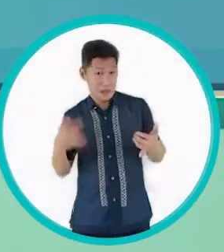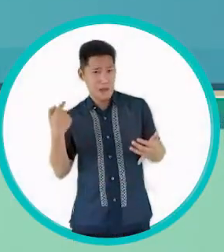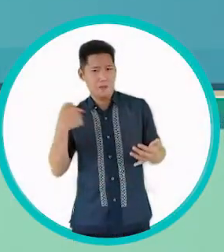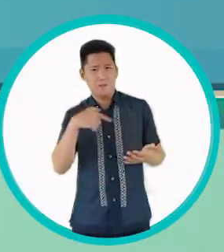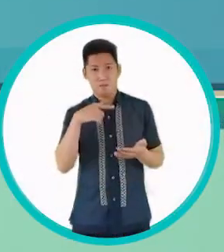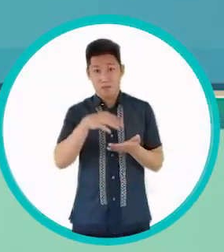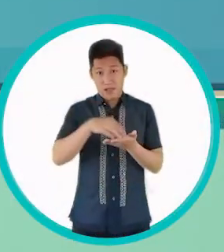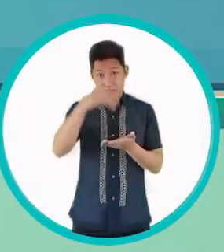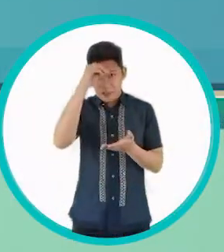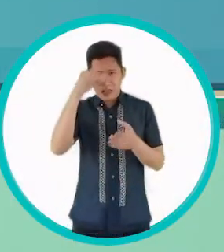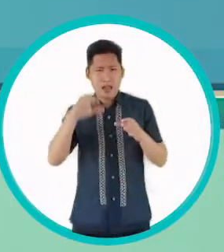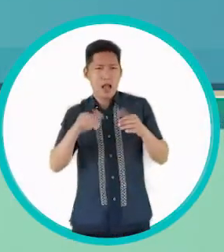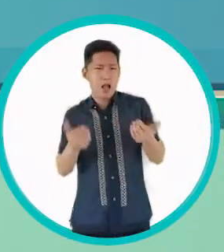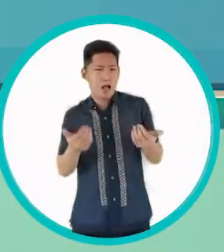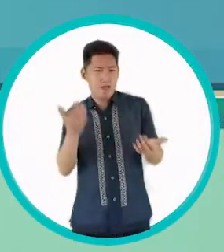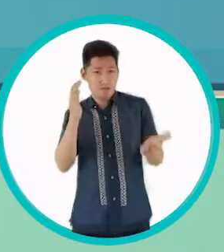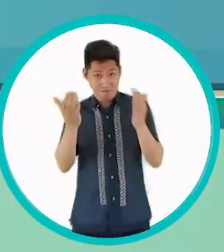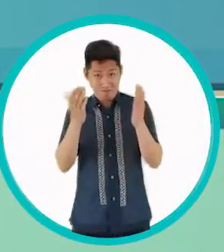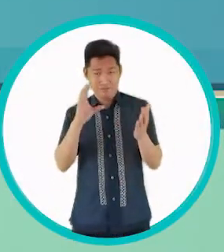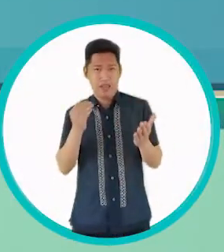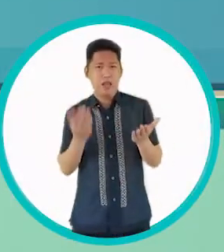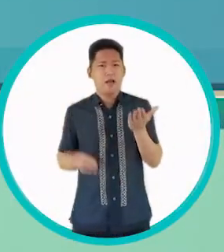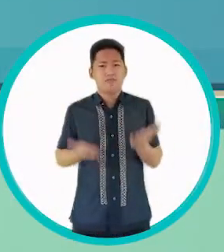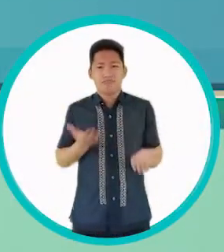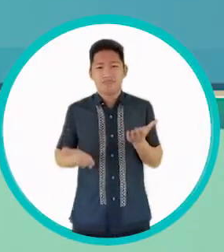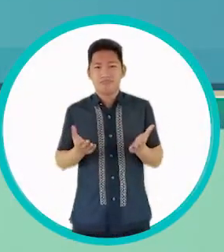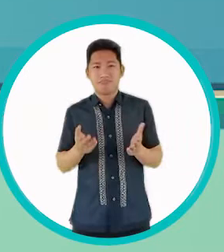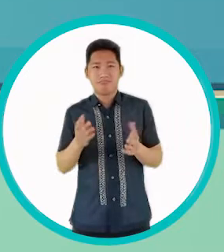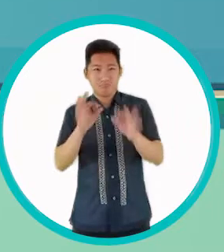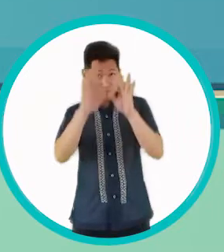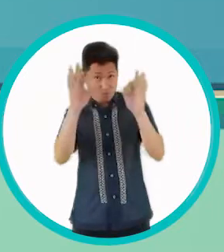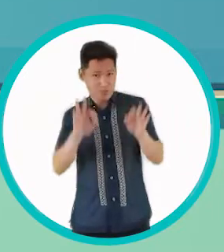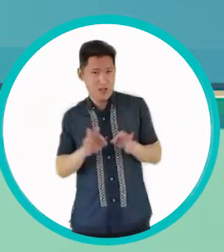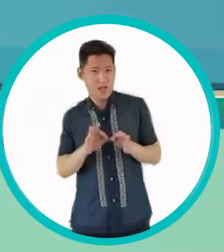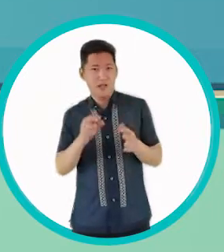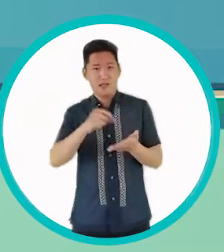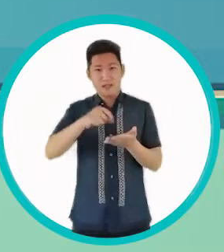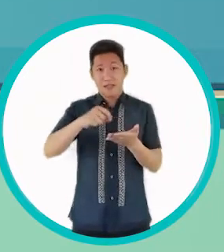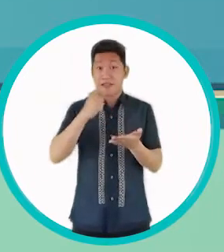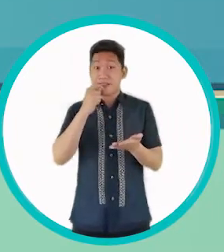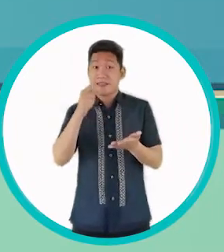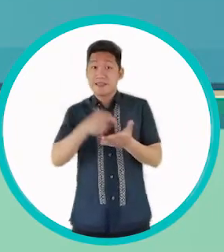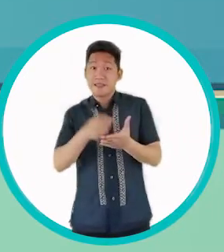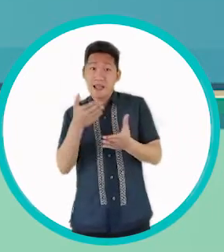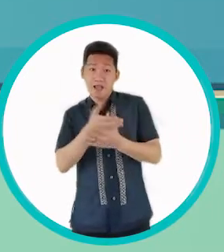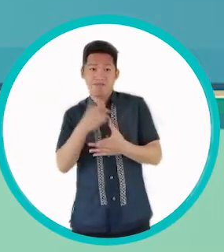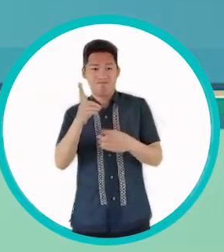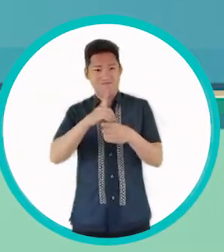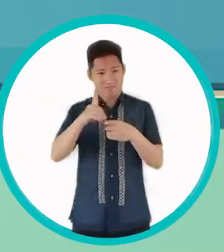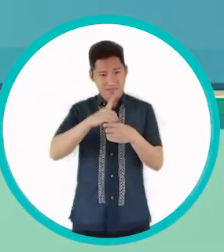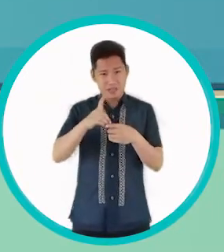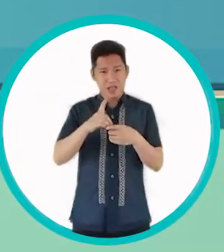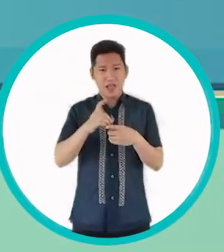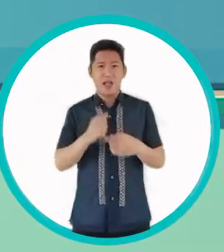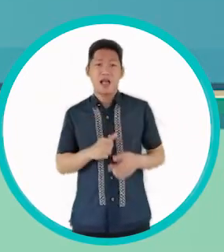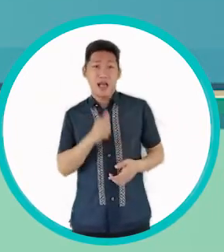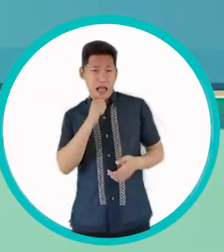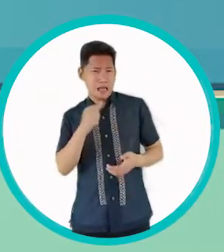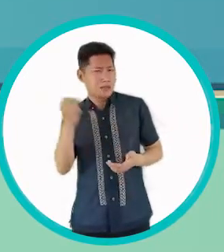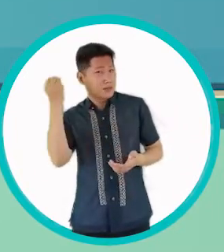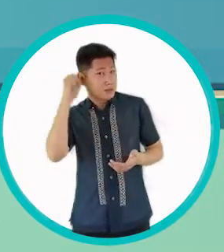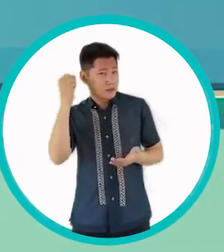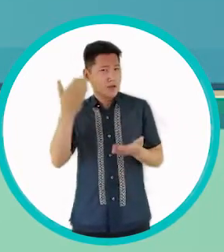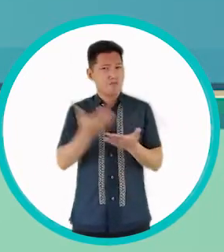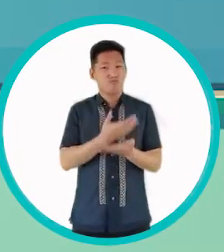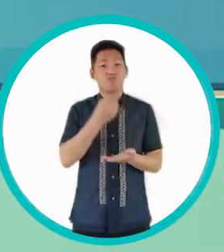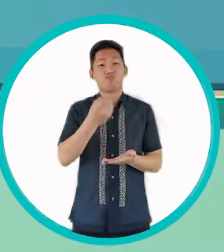Today, we will learn how to compare and contrast the patterns of written text across disciplines. I know